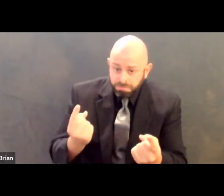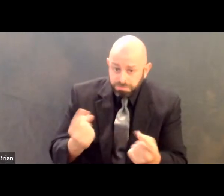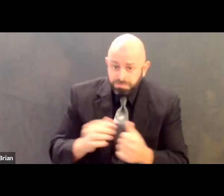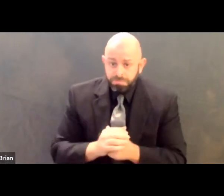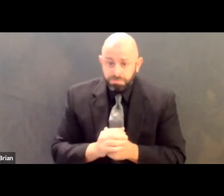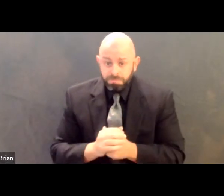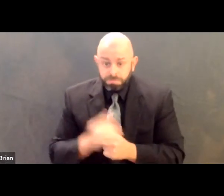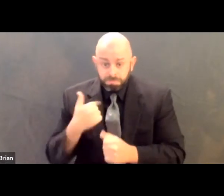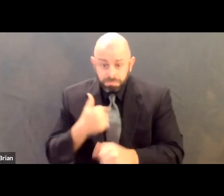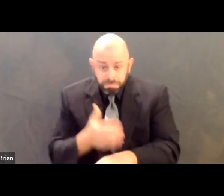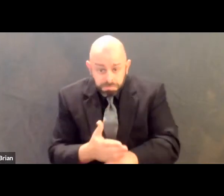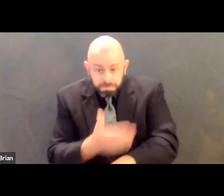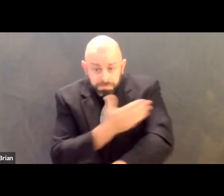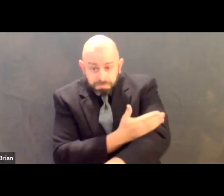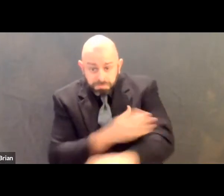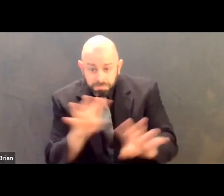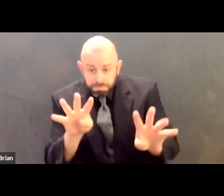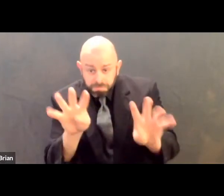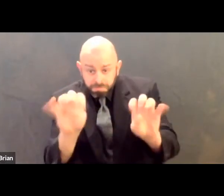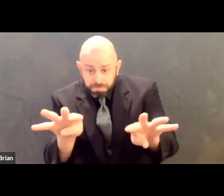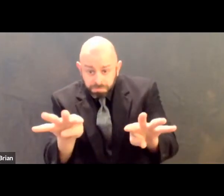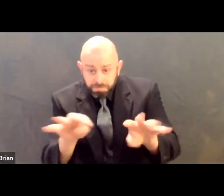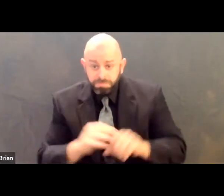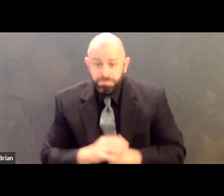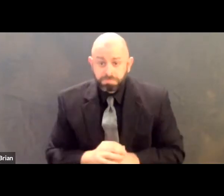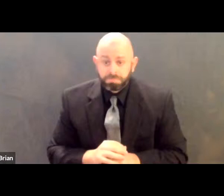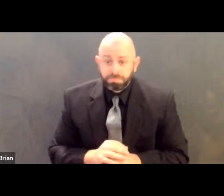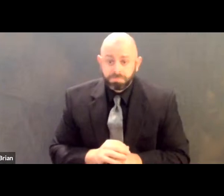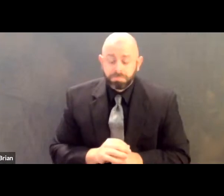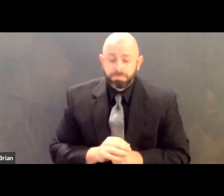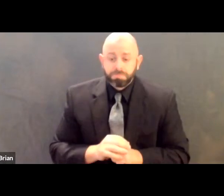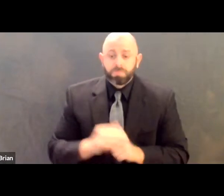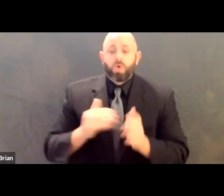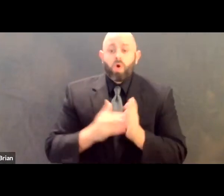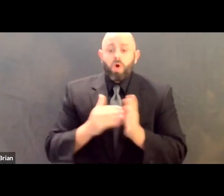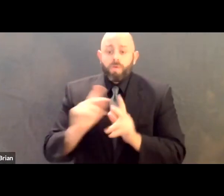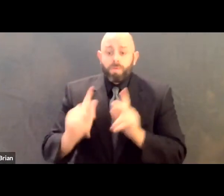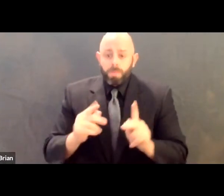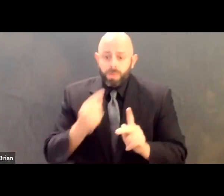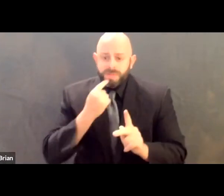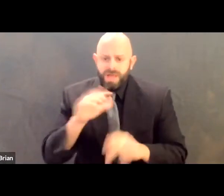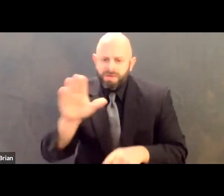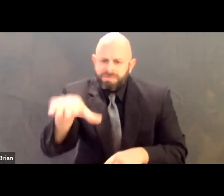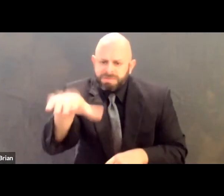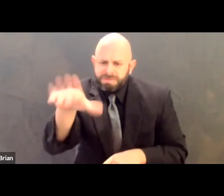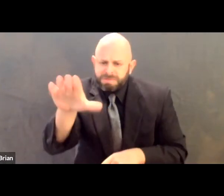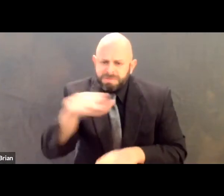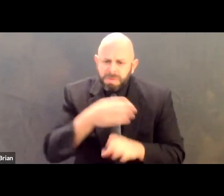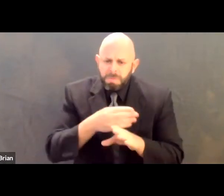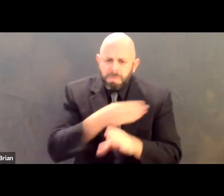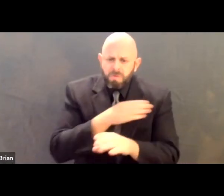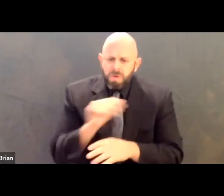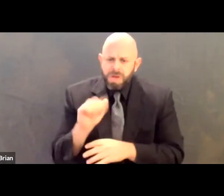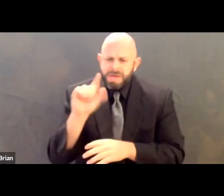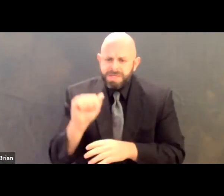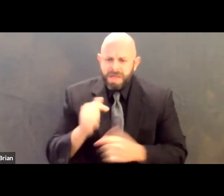progress? Well, a lot of times people ask me, what was life like before the ADA?